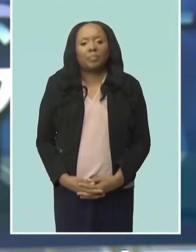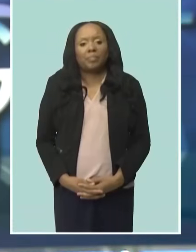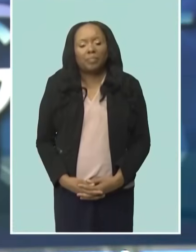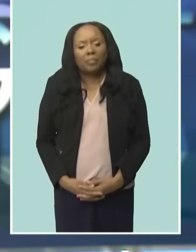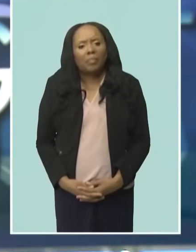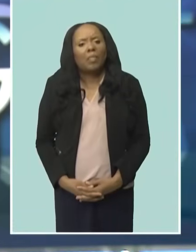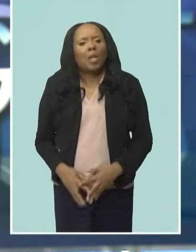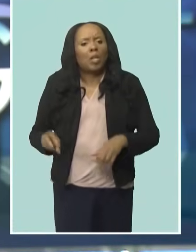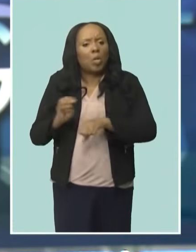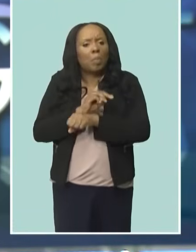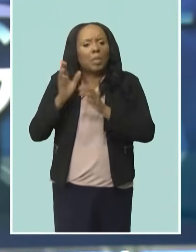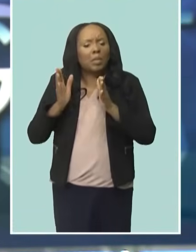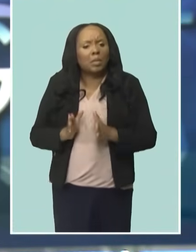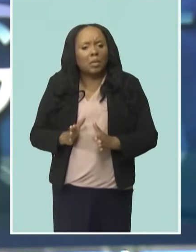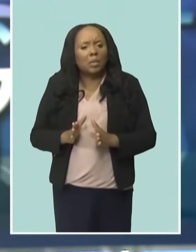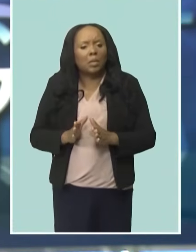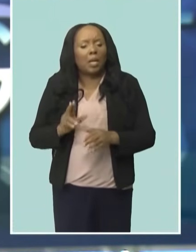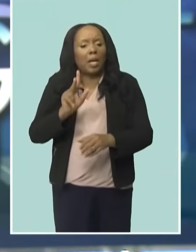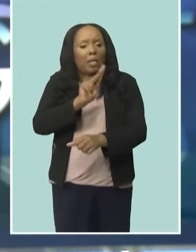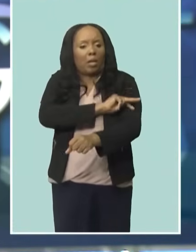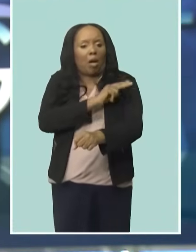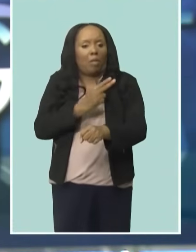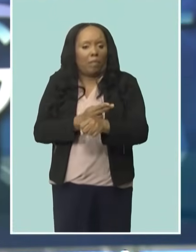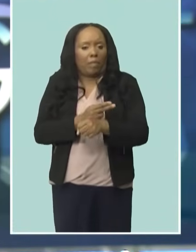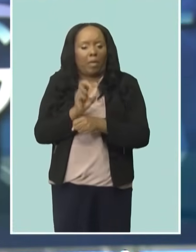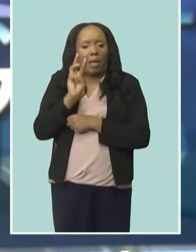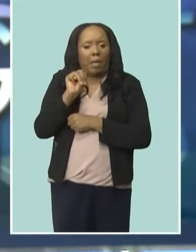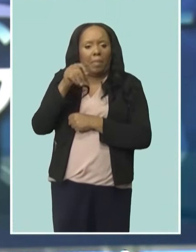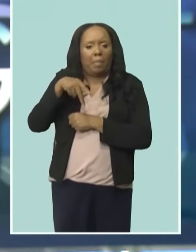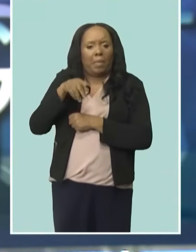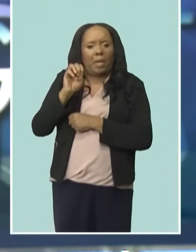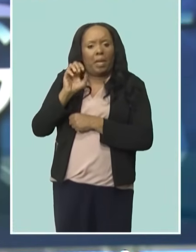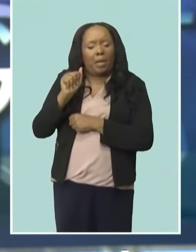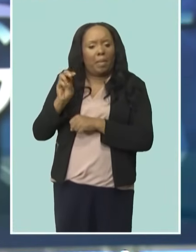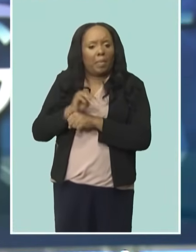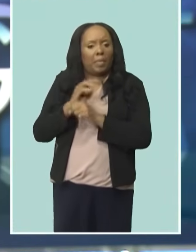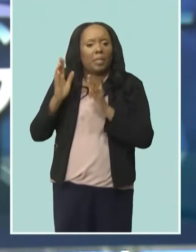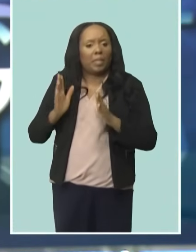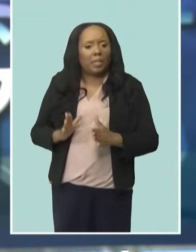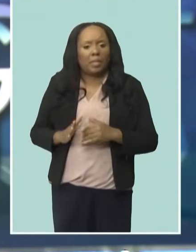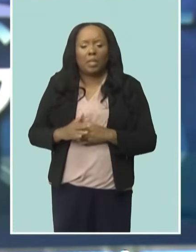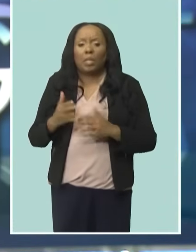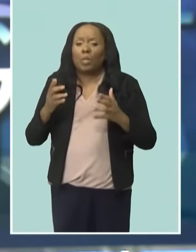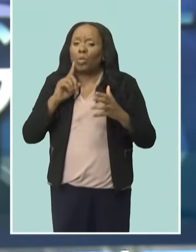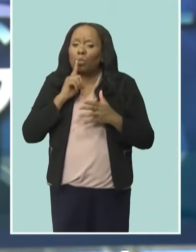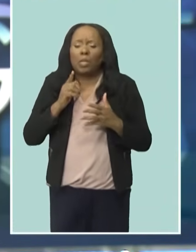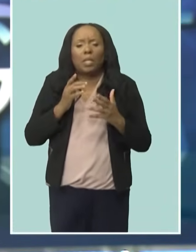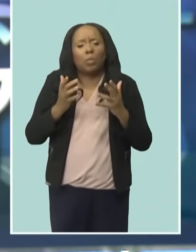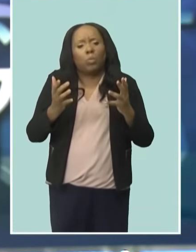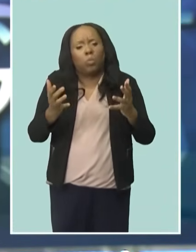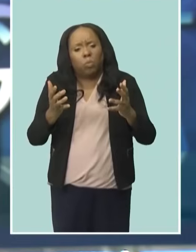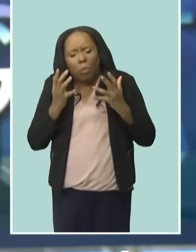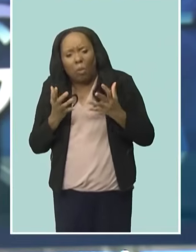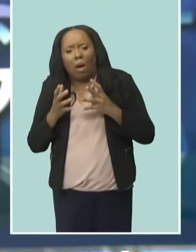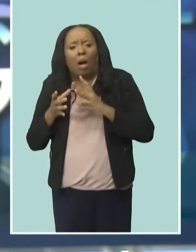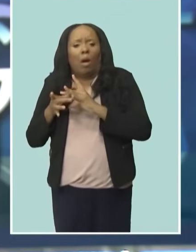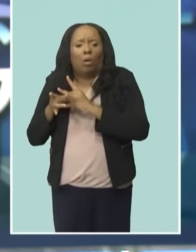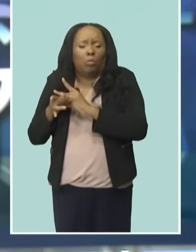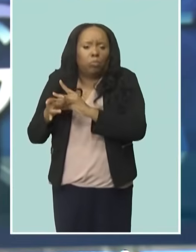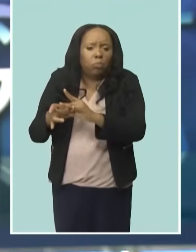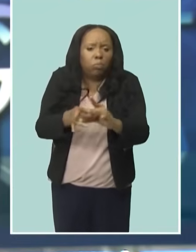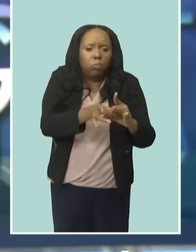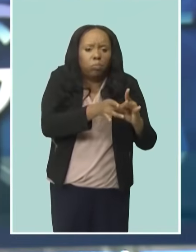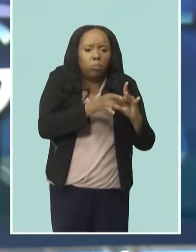A passionate plea this evening from Minister of People Empowerment and Elder Affairs, Kirk Humphrey, as he called for urgent,